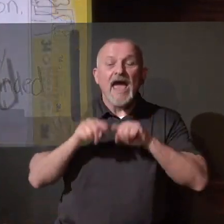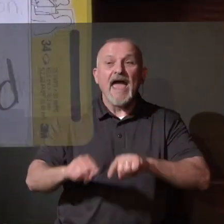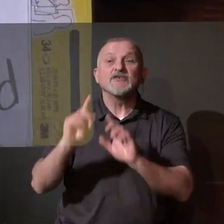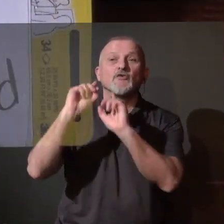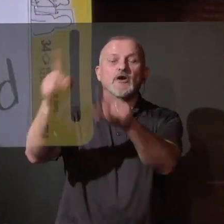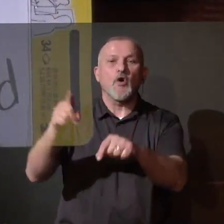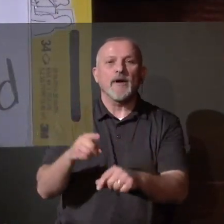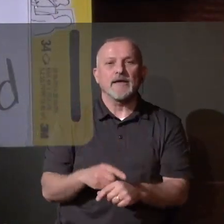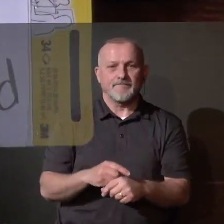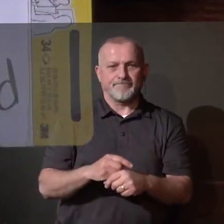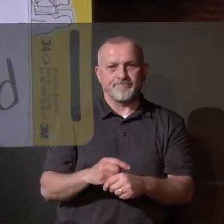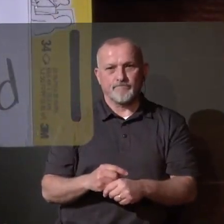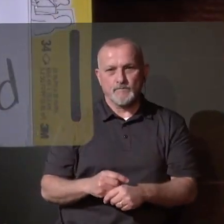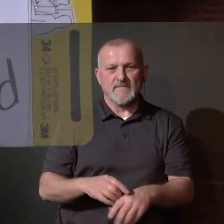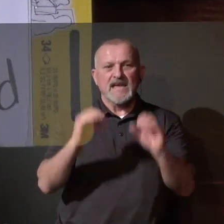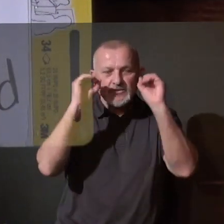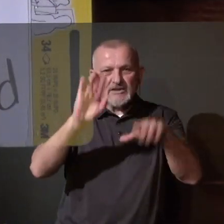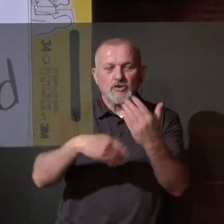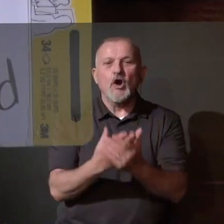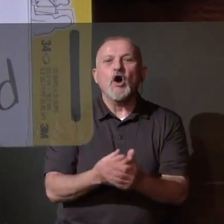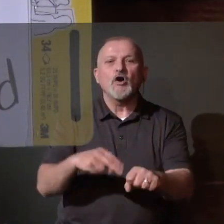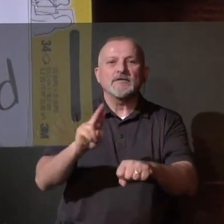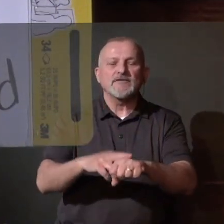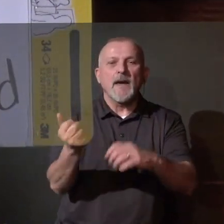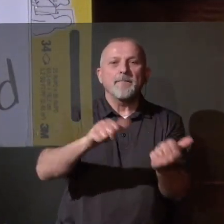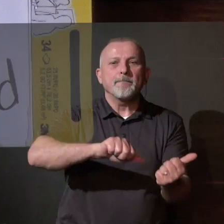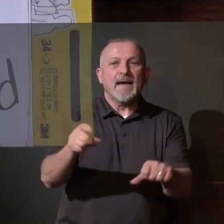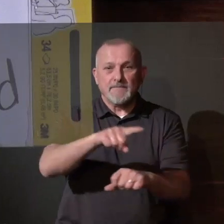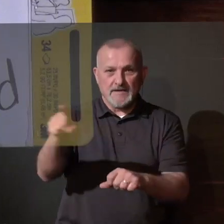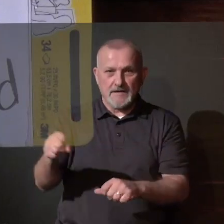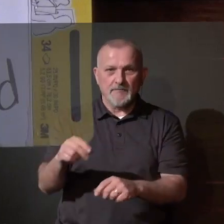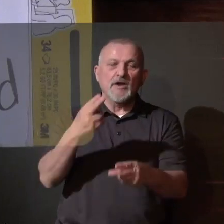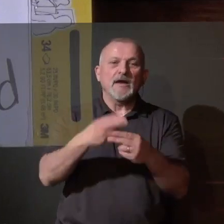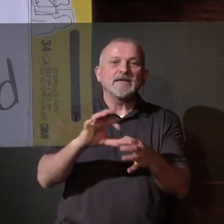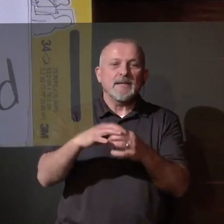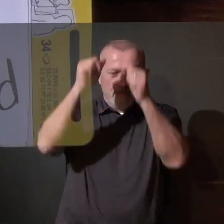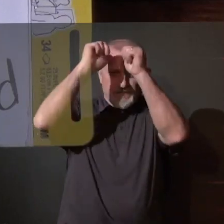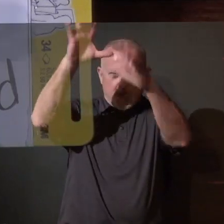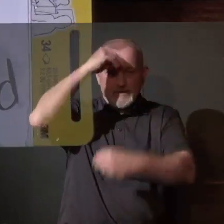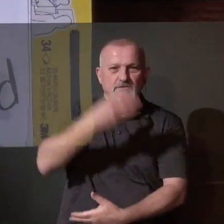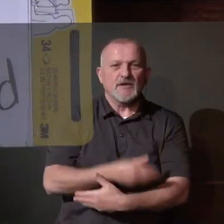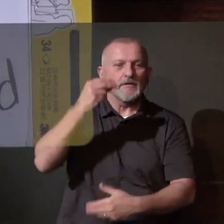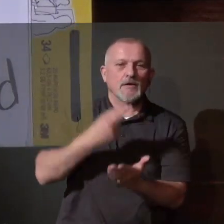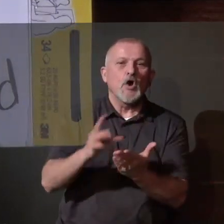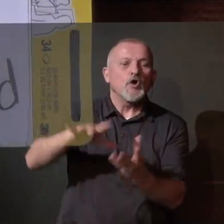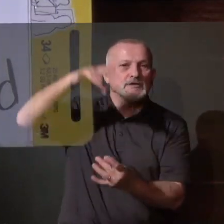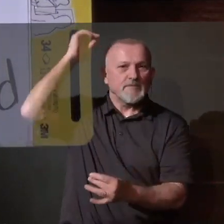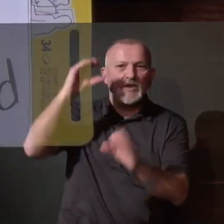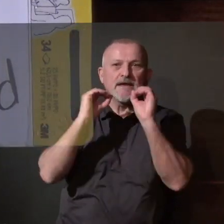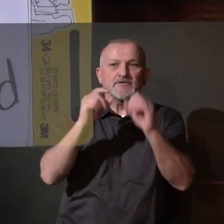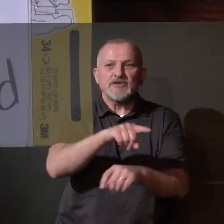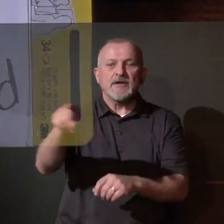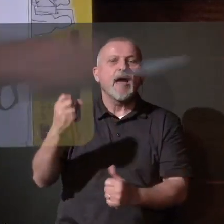going, disciple all nations, baptizing them in the name of the Father, Son, and the Holy Spirit, teaching them